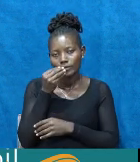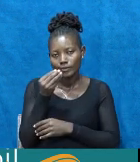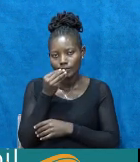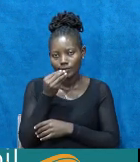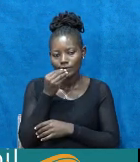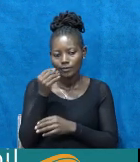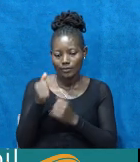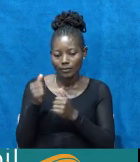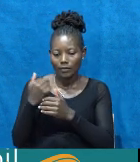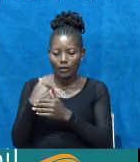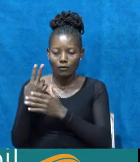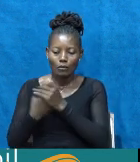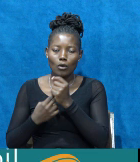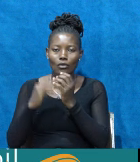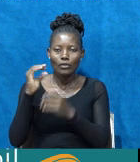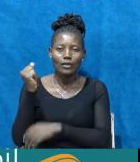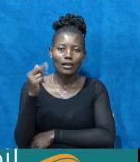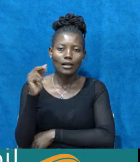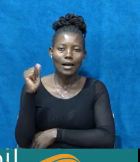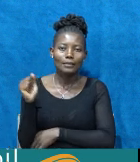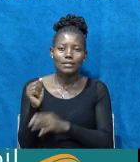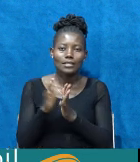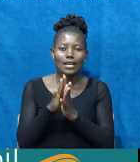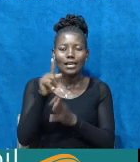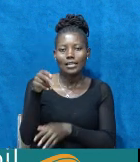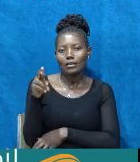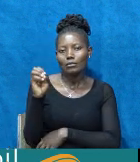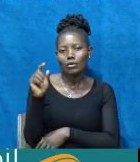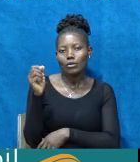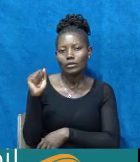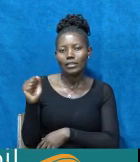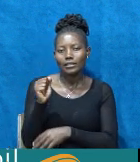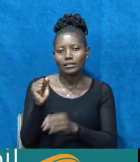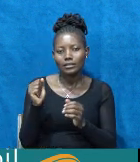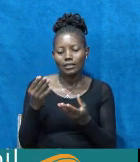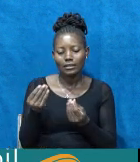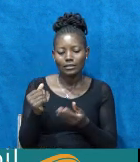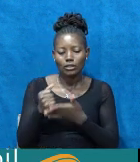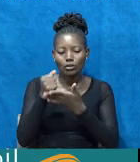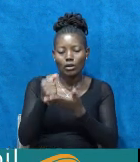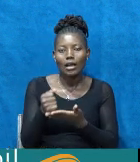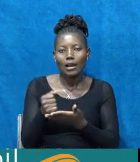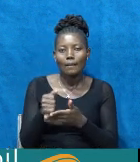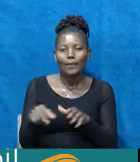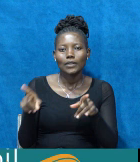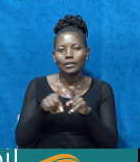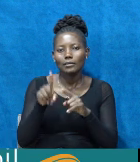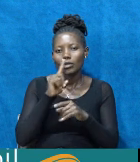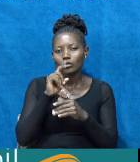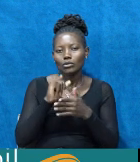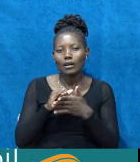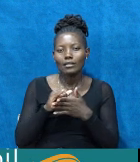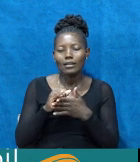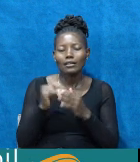with protein will be able to inhibit the breakdown of muscle and atrophy. In that, if you are taking a meal that